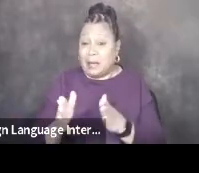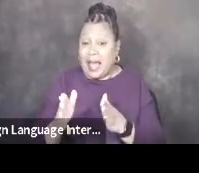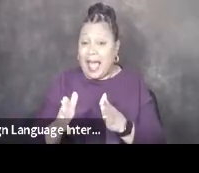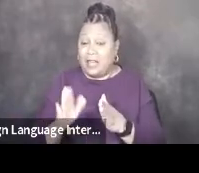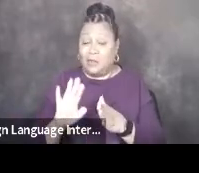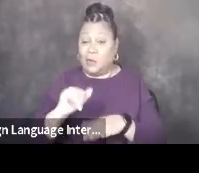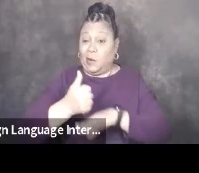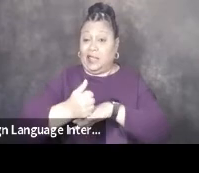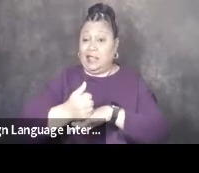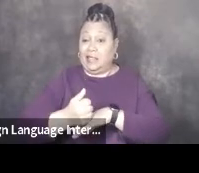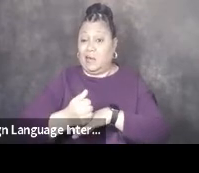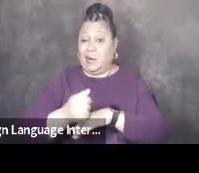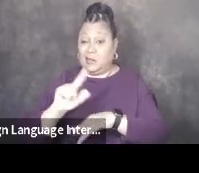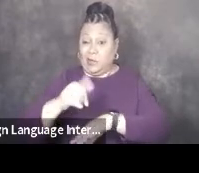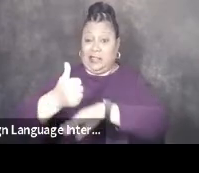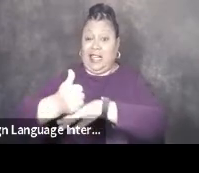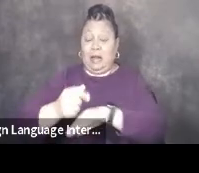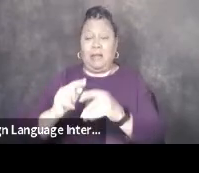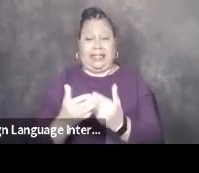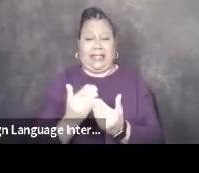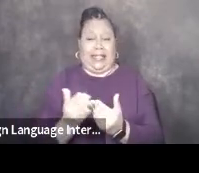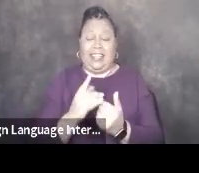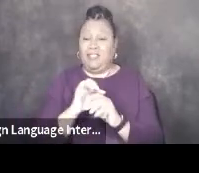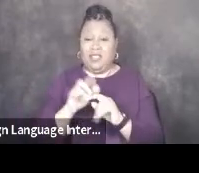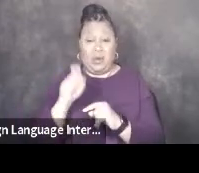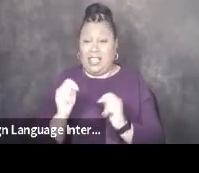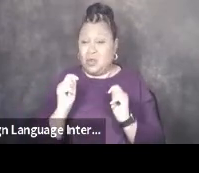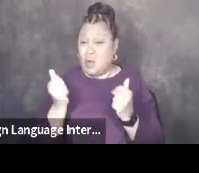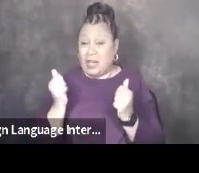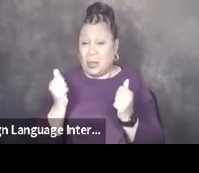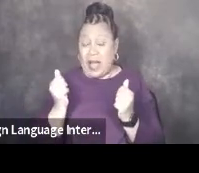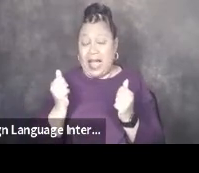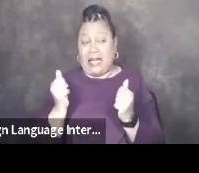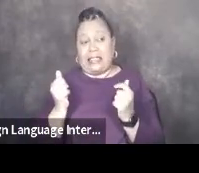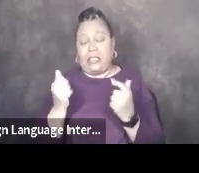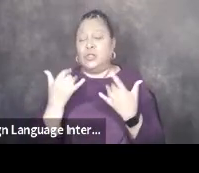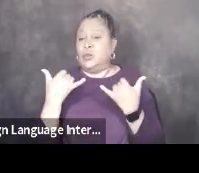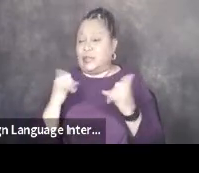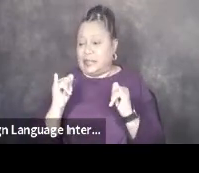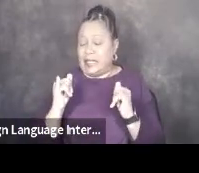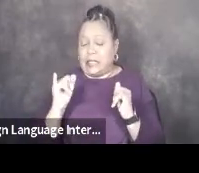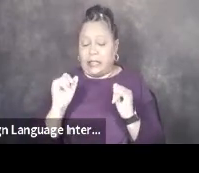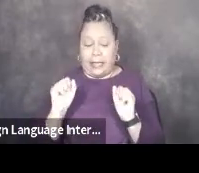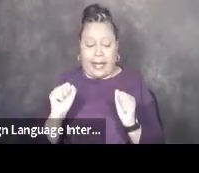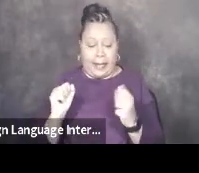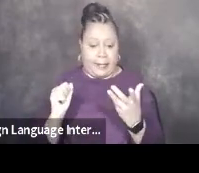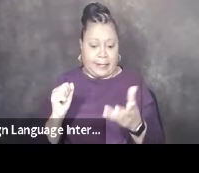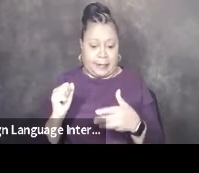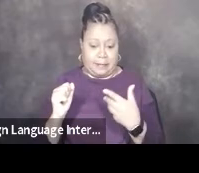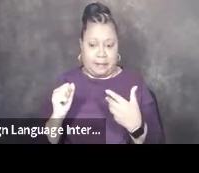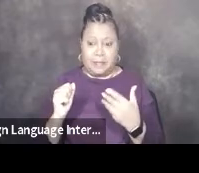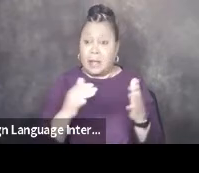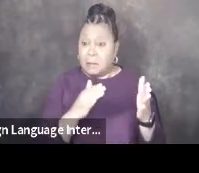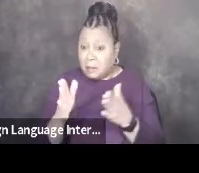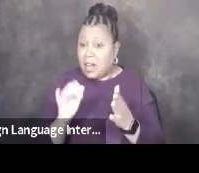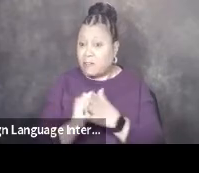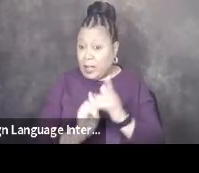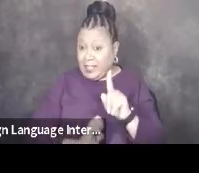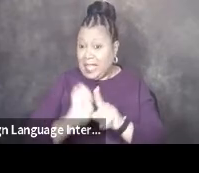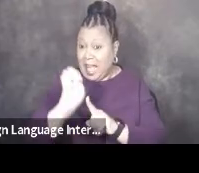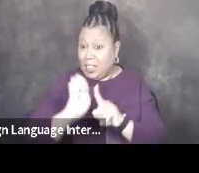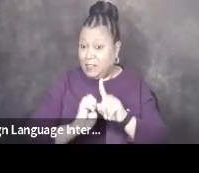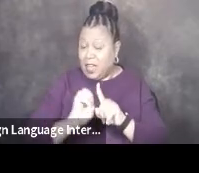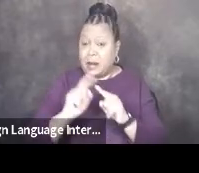going to go much easier. And if you don't need it right away, you can prepare for the elevator